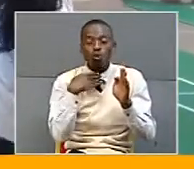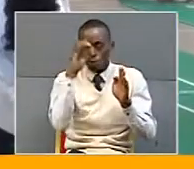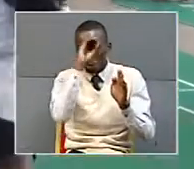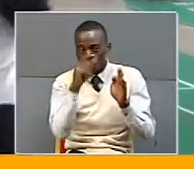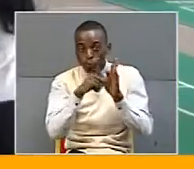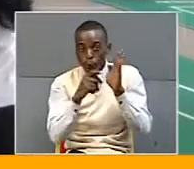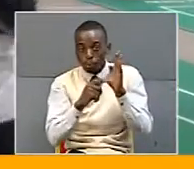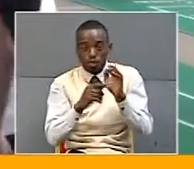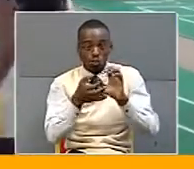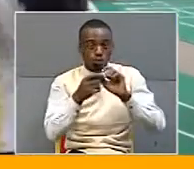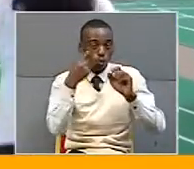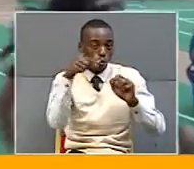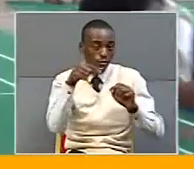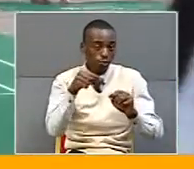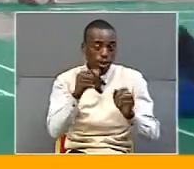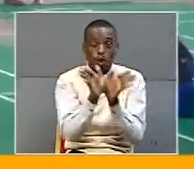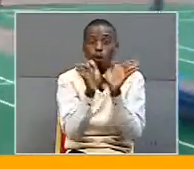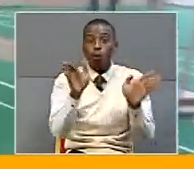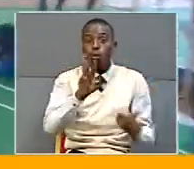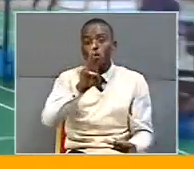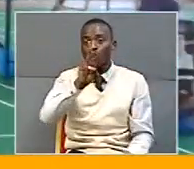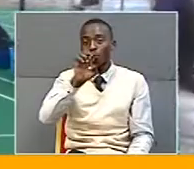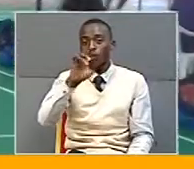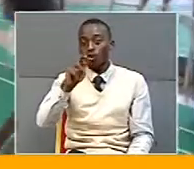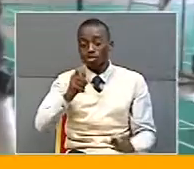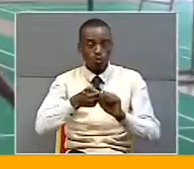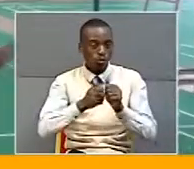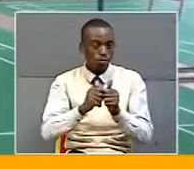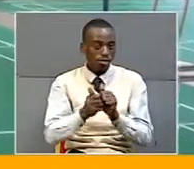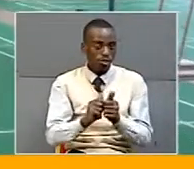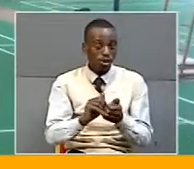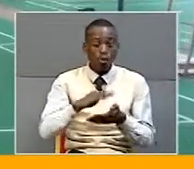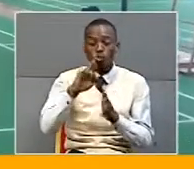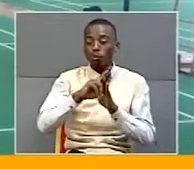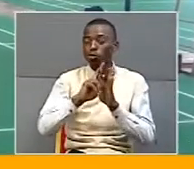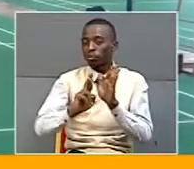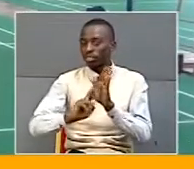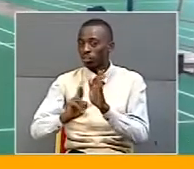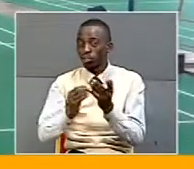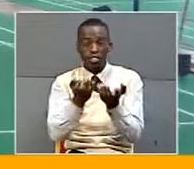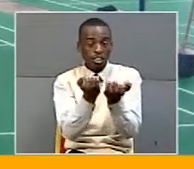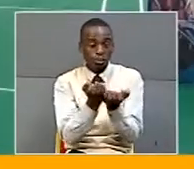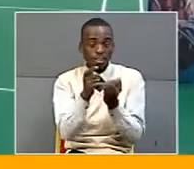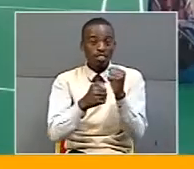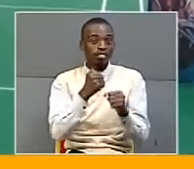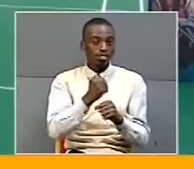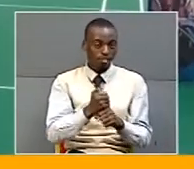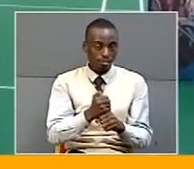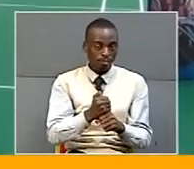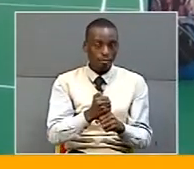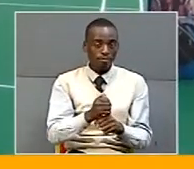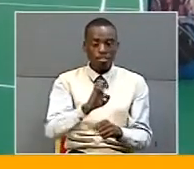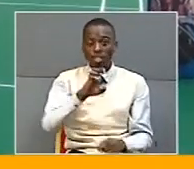Commonwealth Games. Uganda has always sent representatives for the Games, with more representation expected this year.